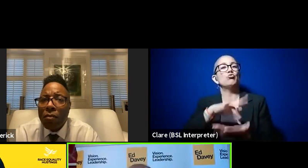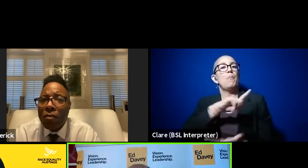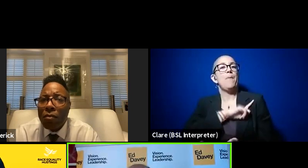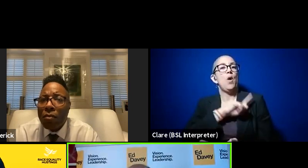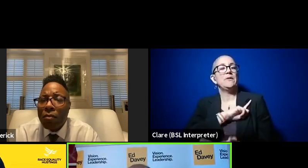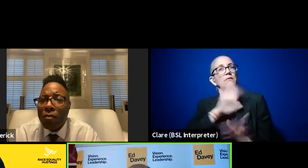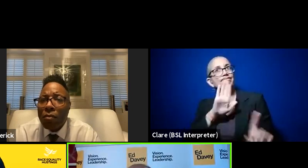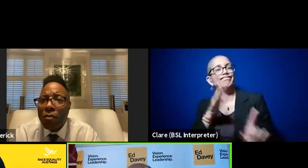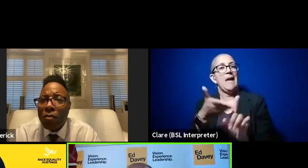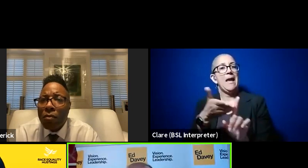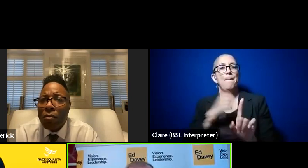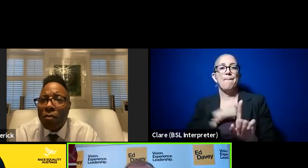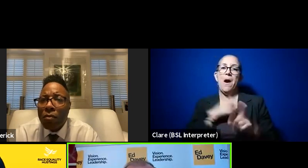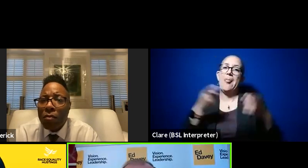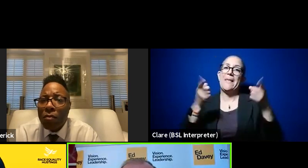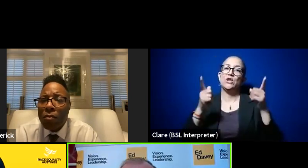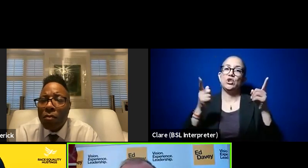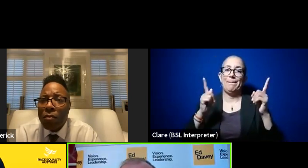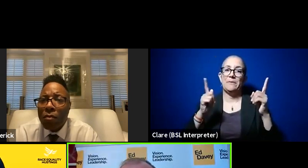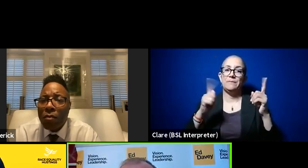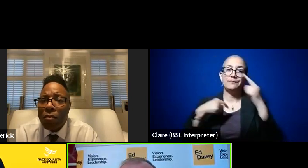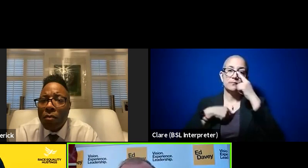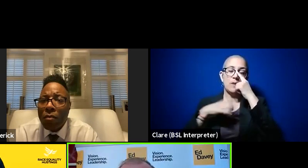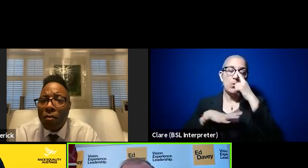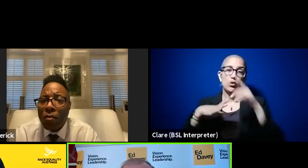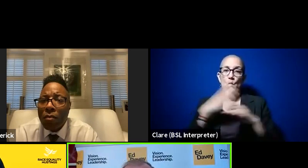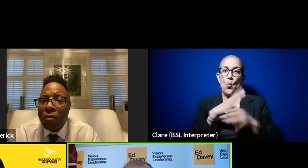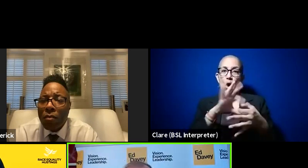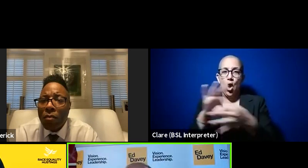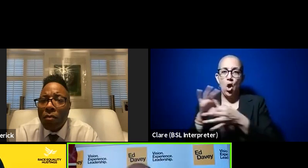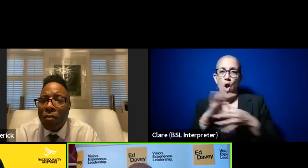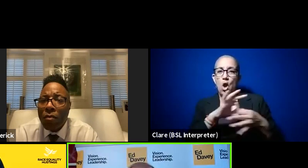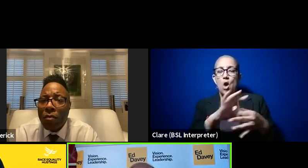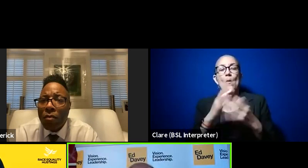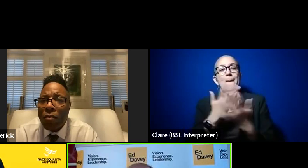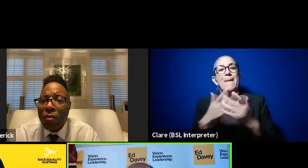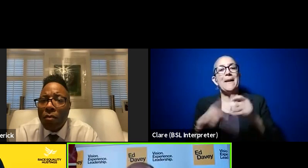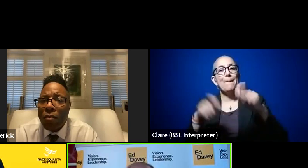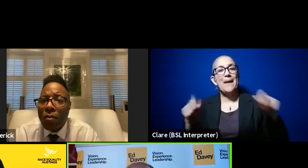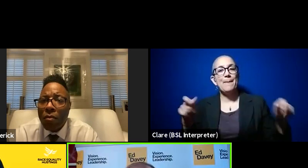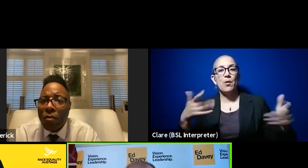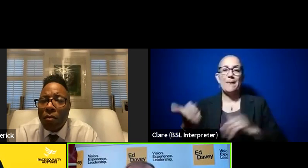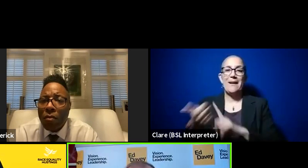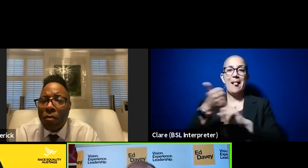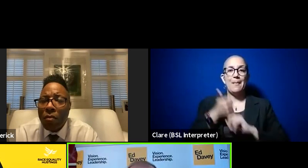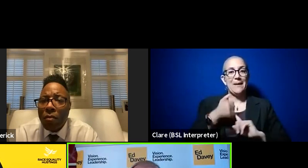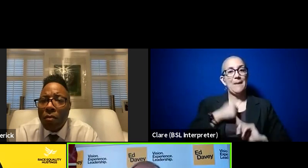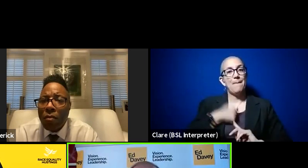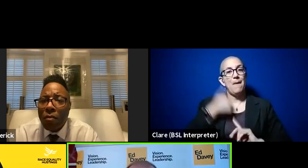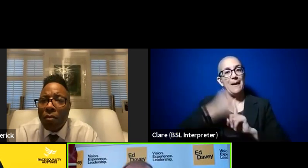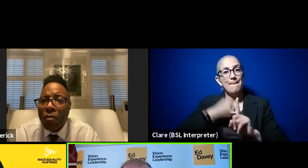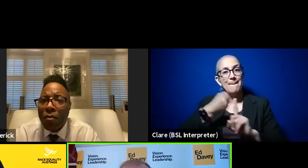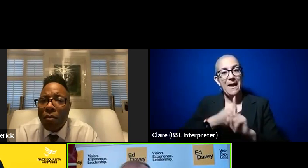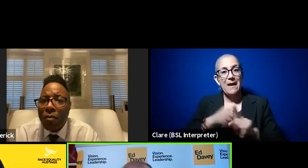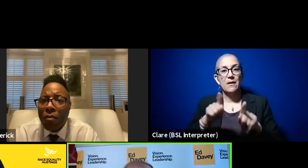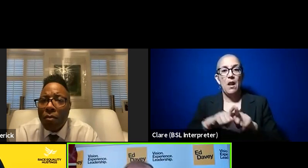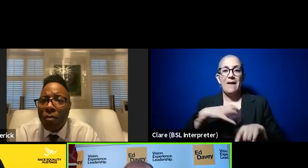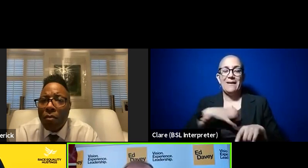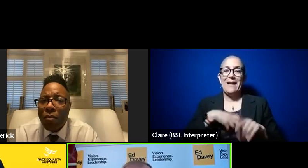my leadership. And I want to work with the many people who have been helping me within my campaign. People like Councillor